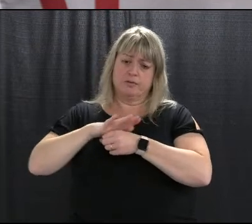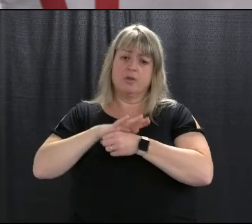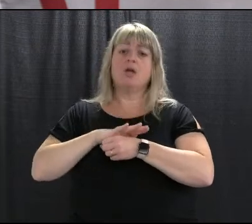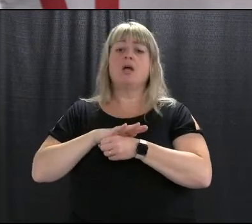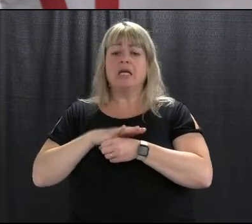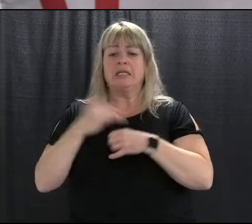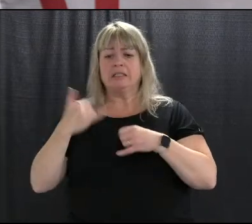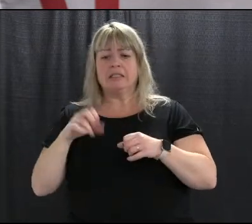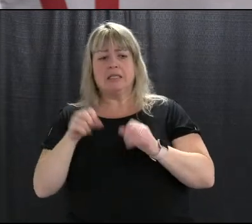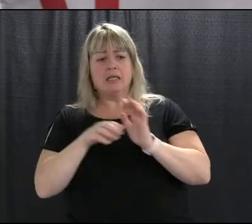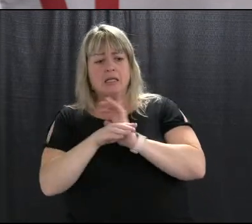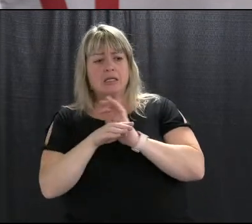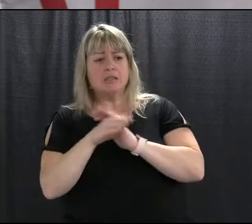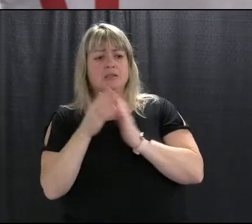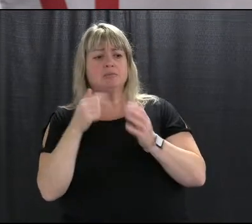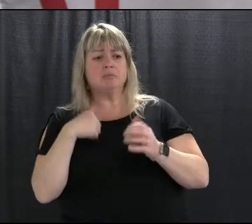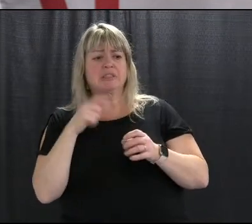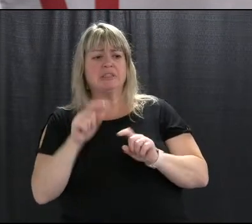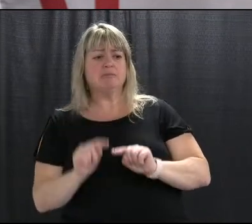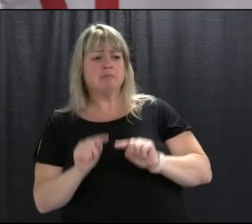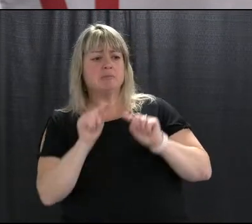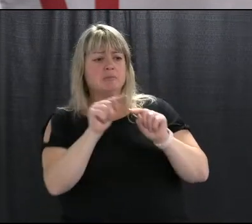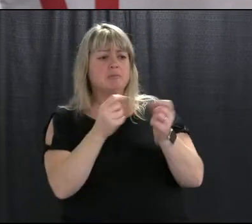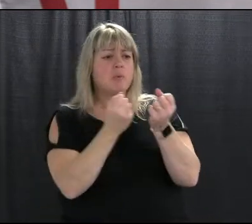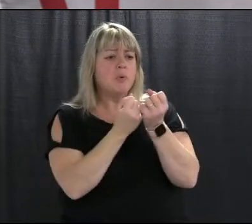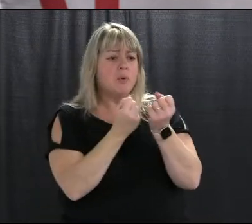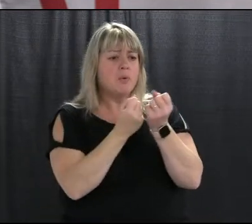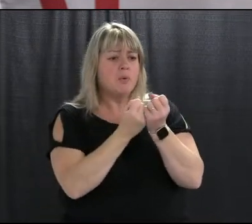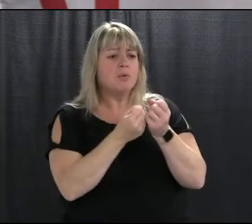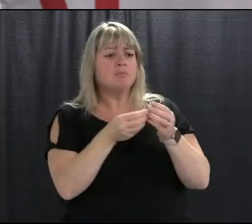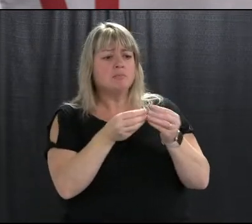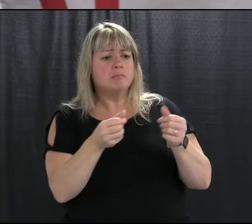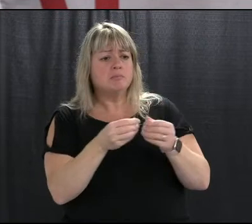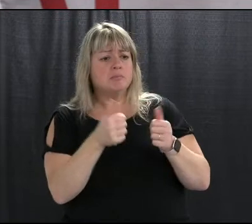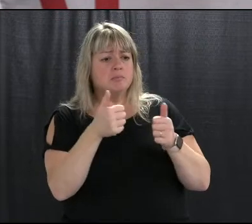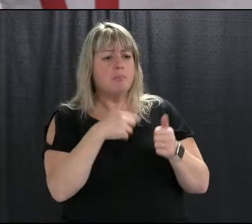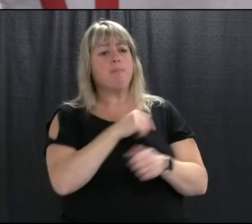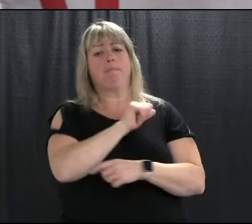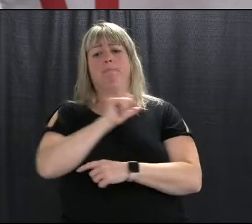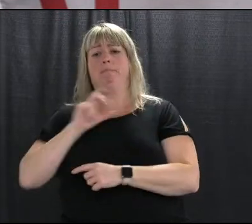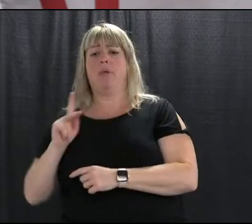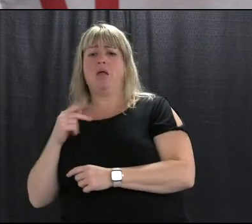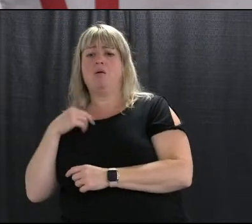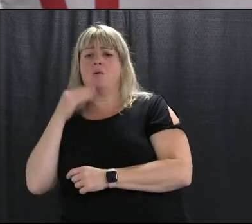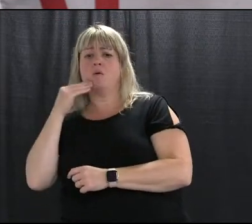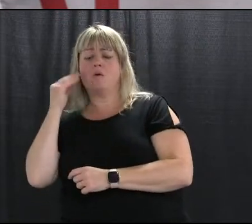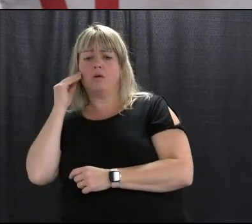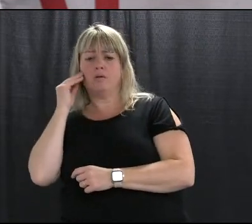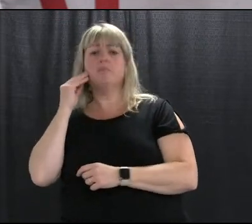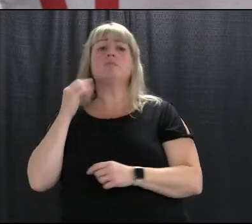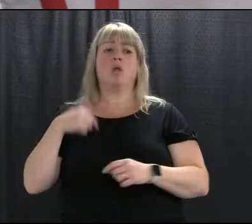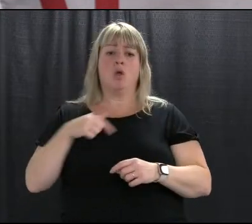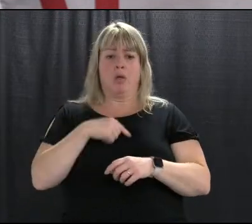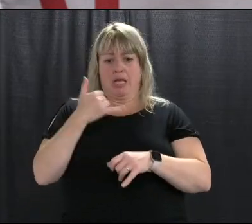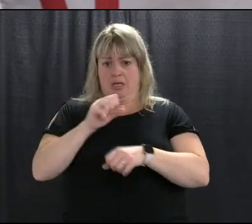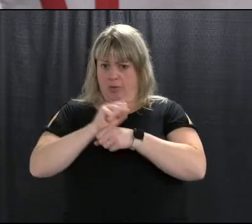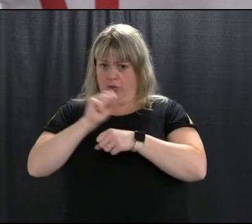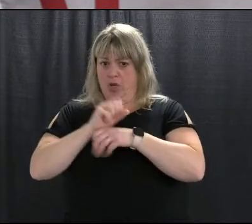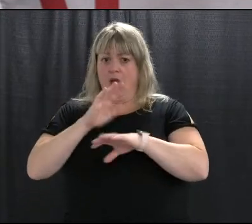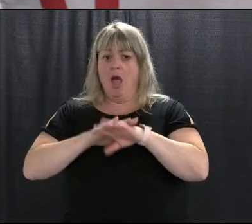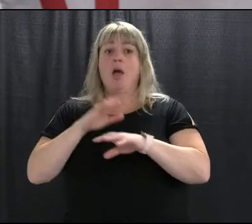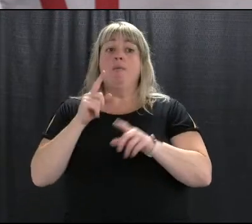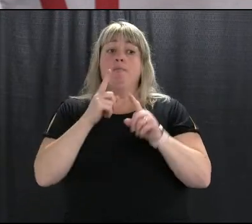while accessing supports and services to address their needs. All of our initiatives, combined with our